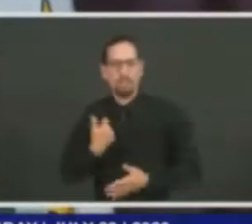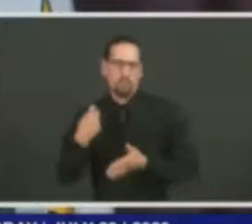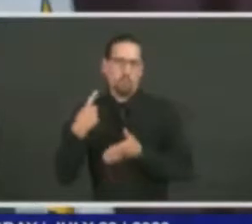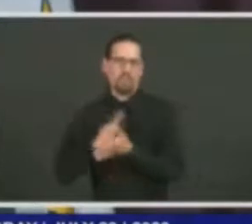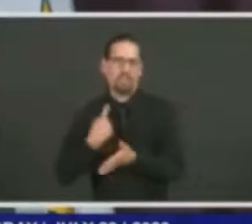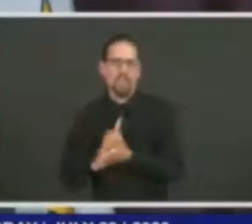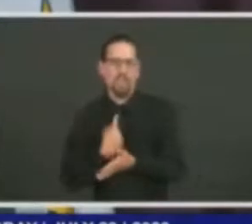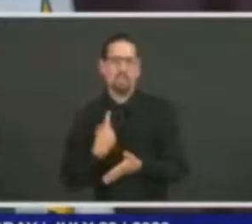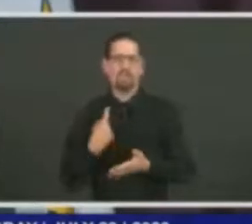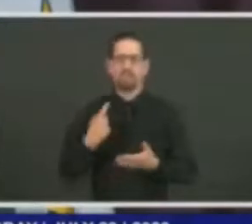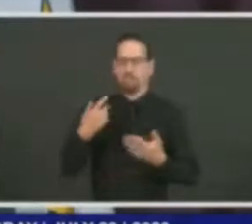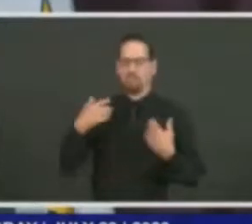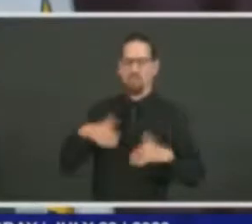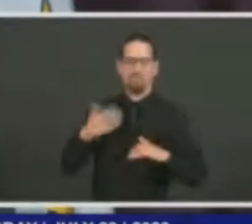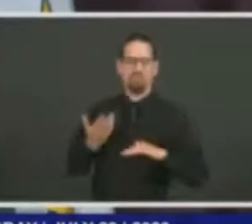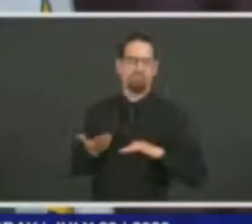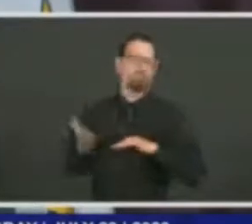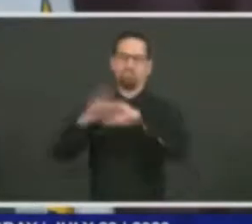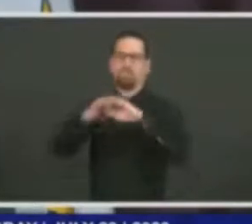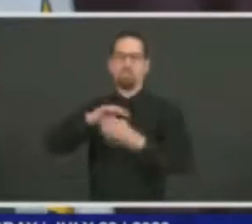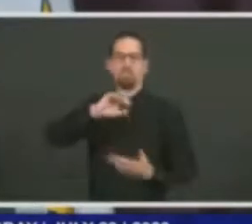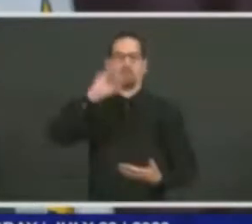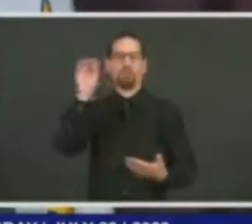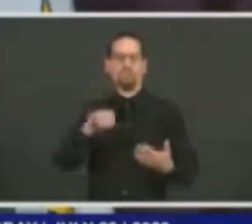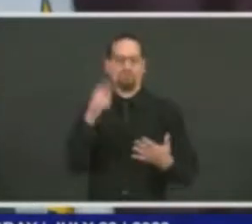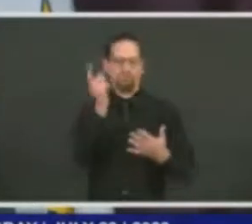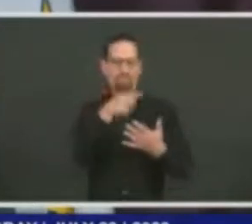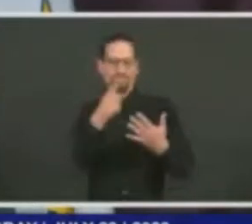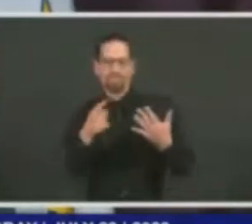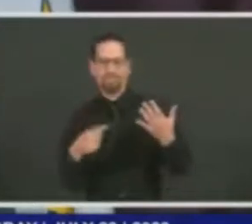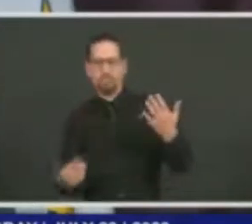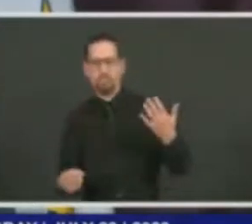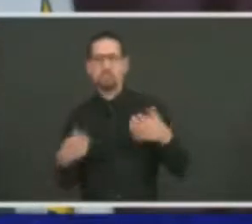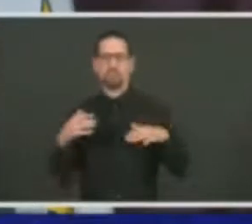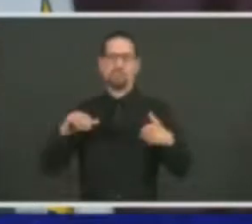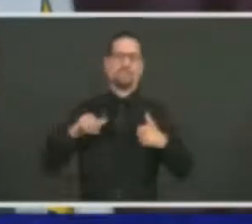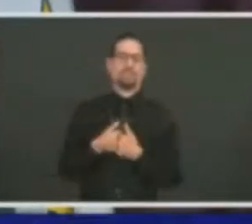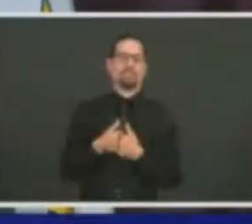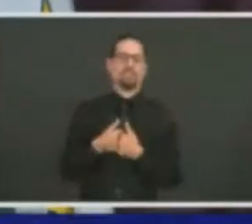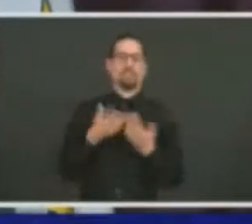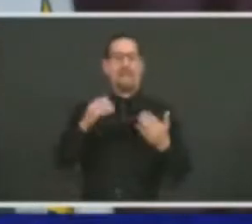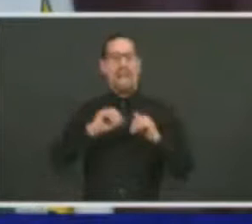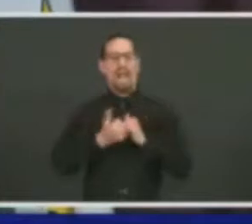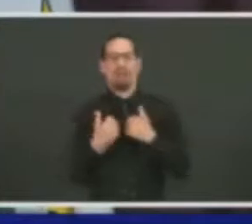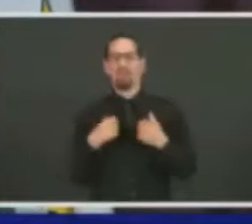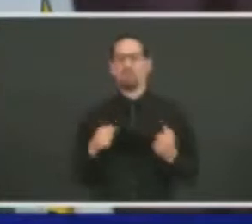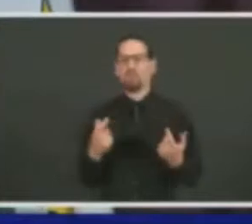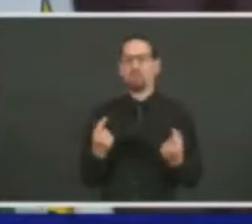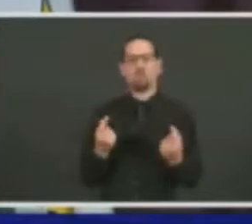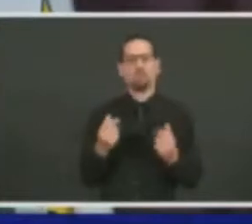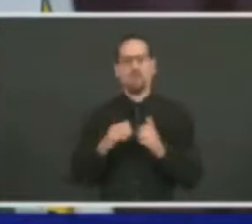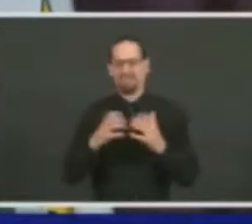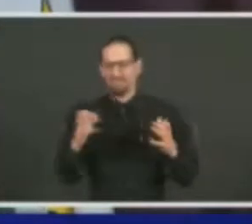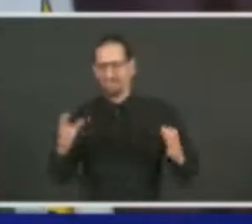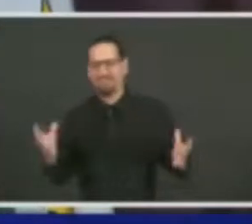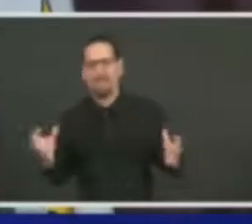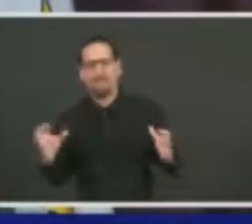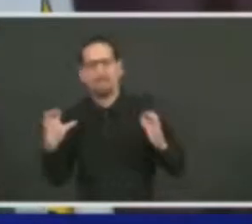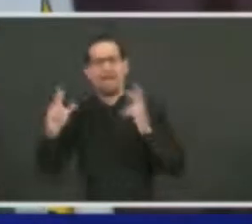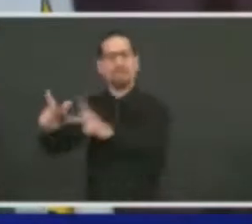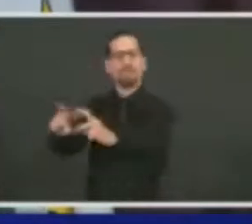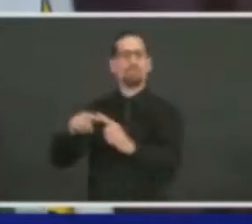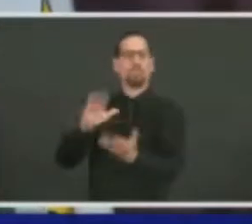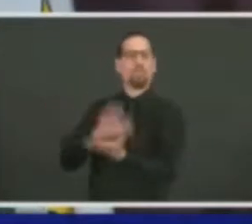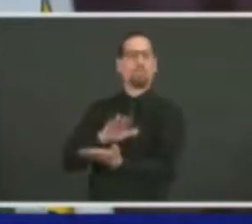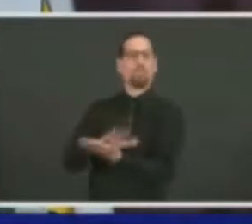The question is, what's it going to take to make it so that they can safely be in school? And I think this